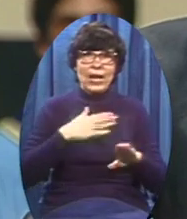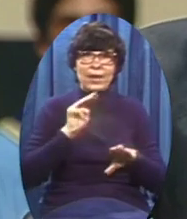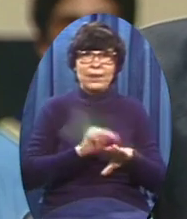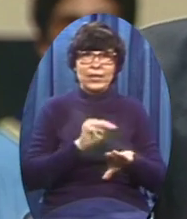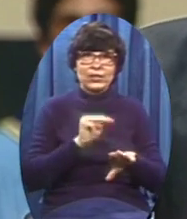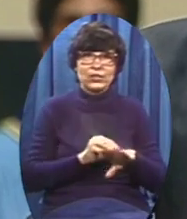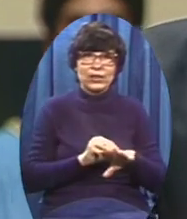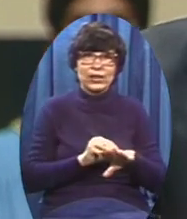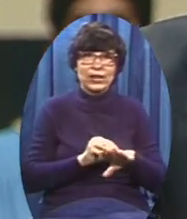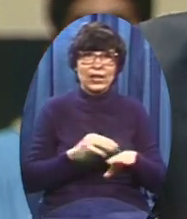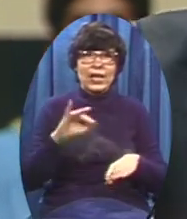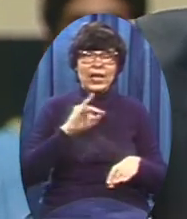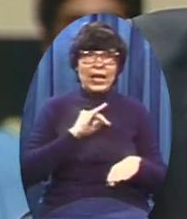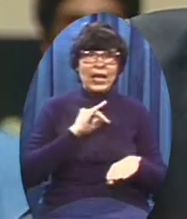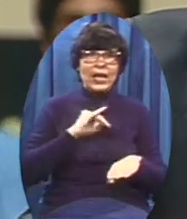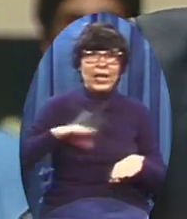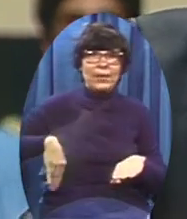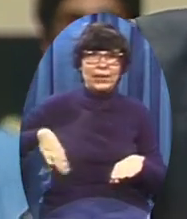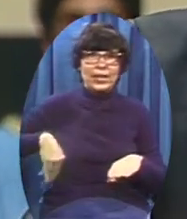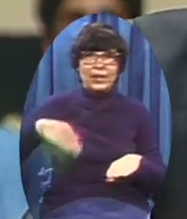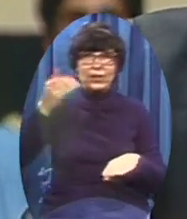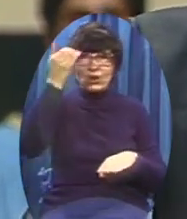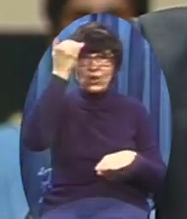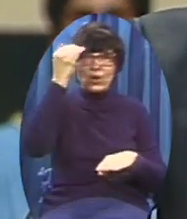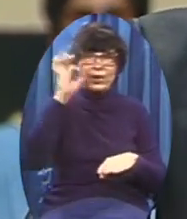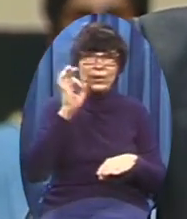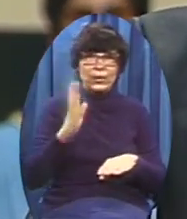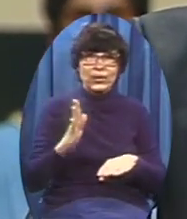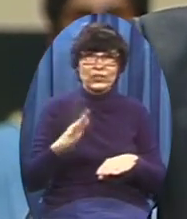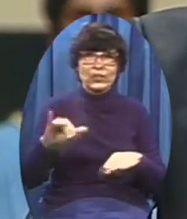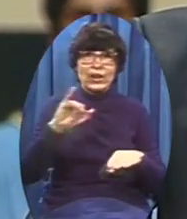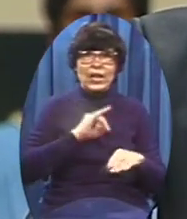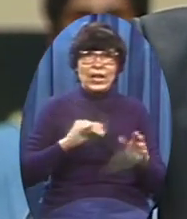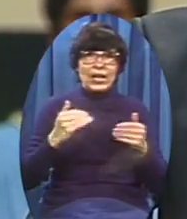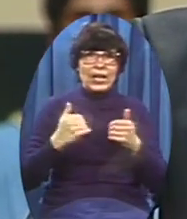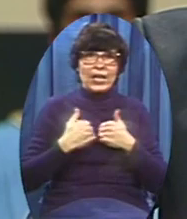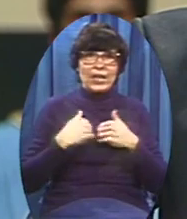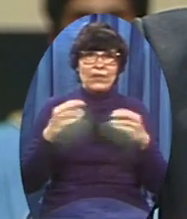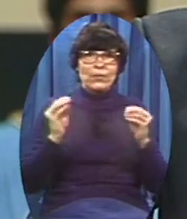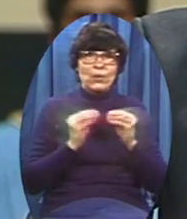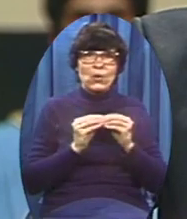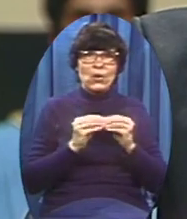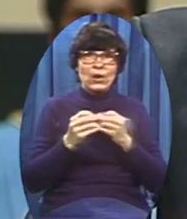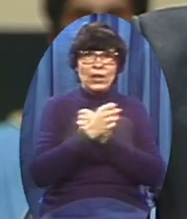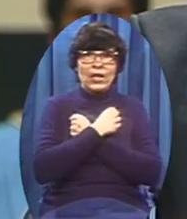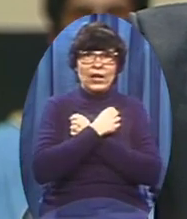preacher that I have more respect for and more love for than I have for your pastor.